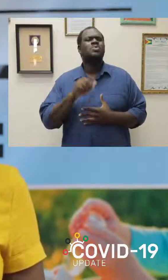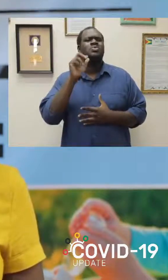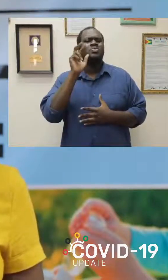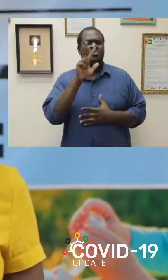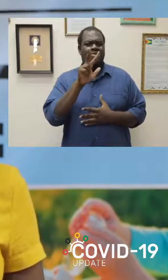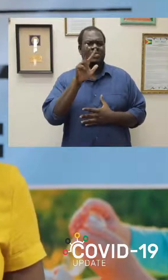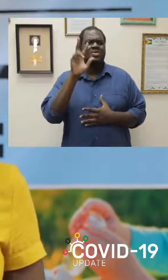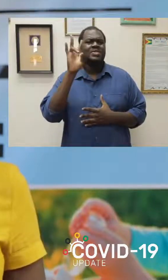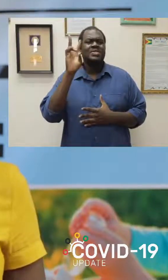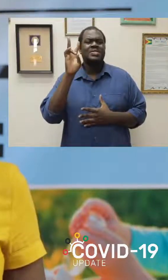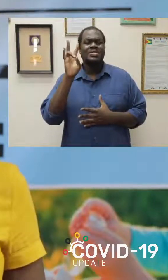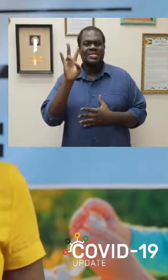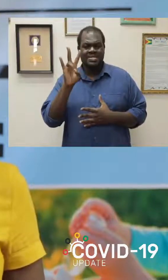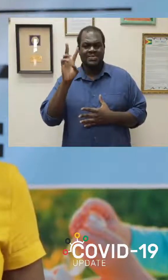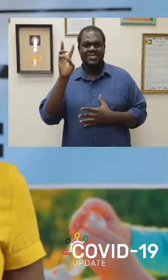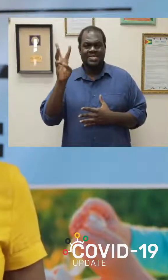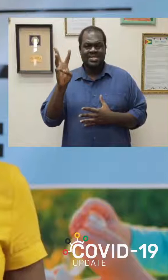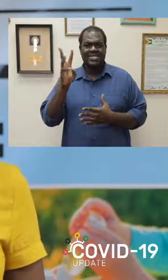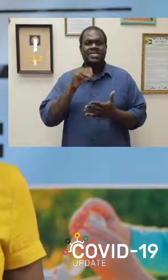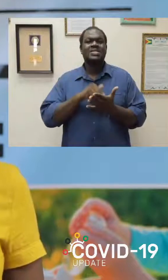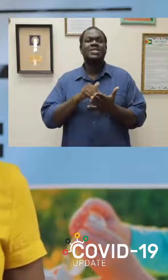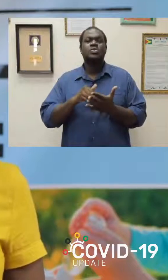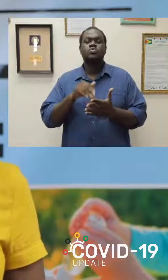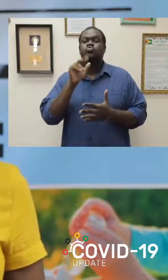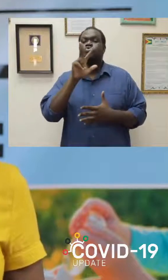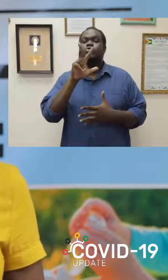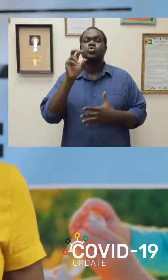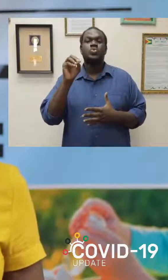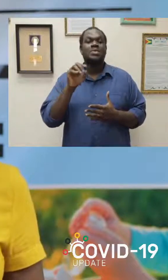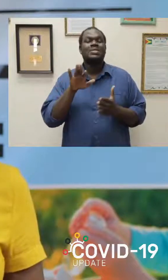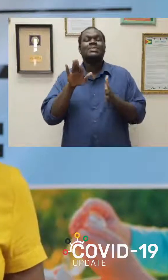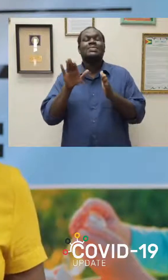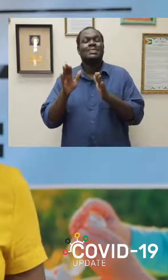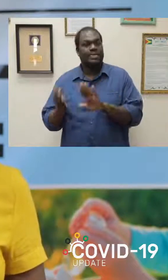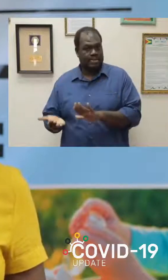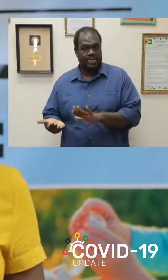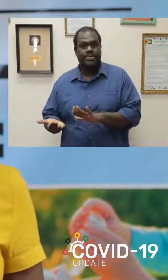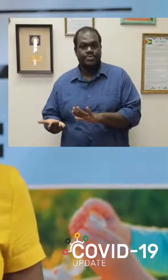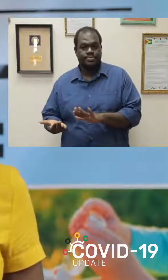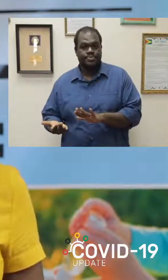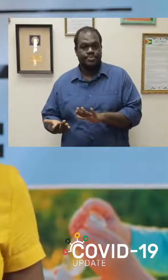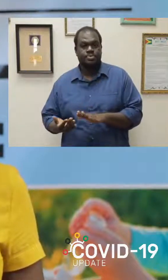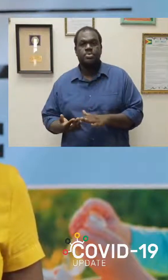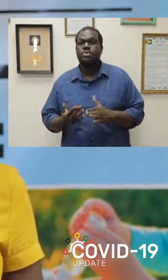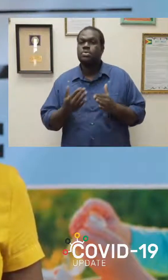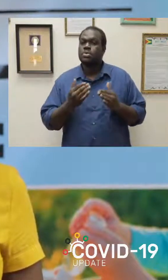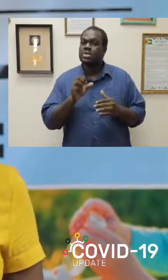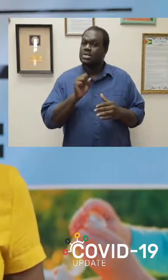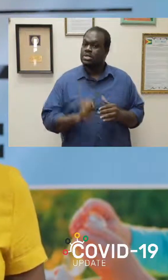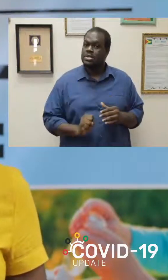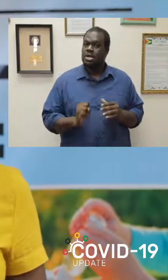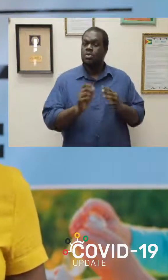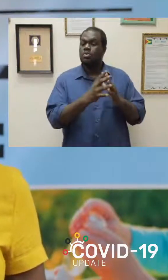376,320 deaths. In the region of the Americas, the total number of cases is